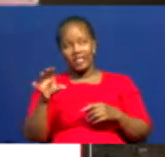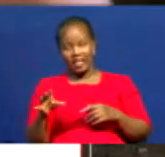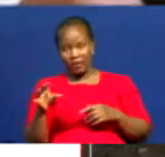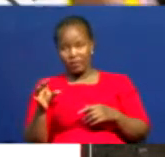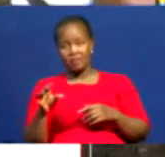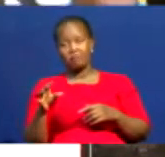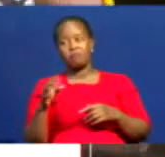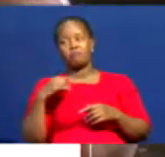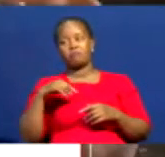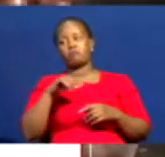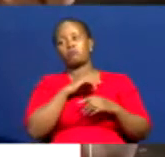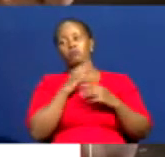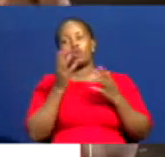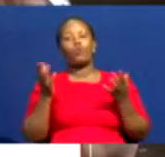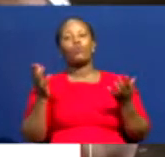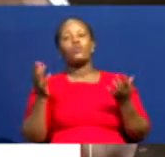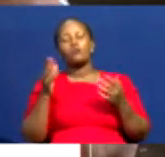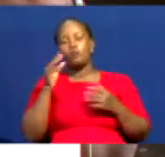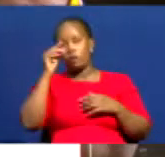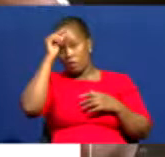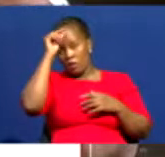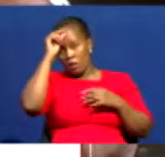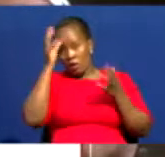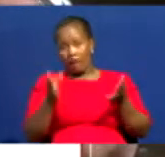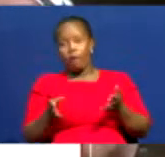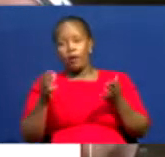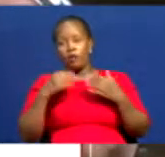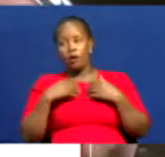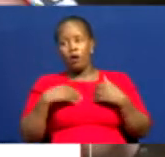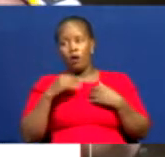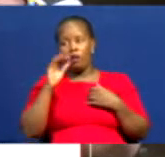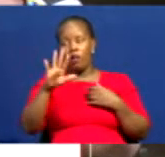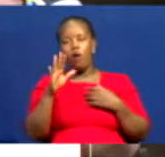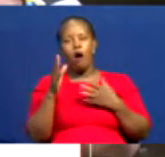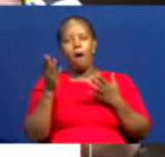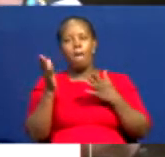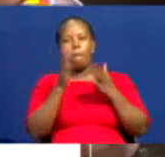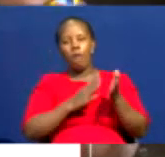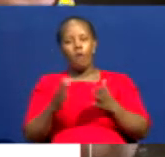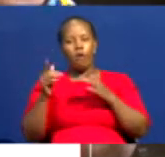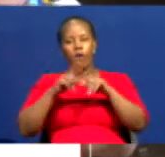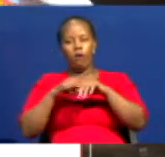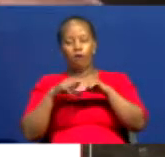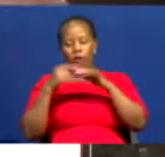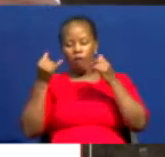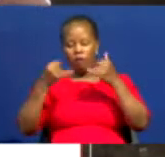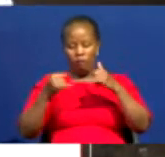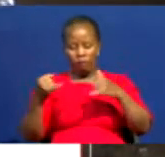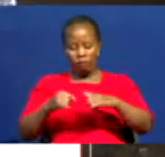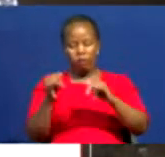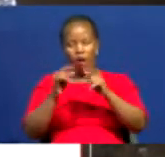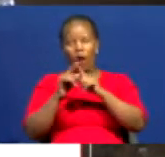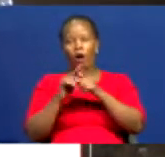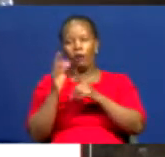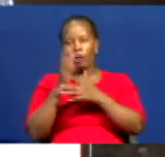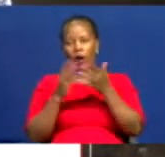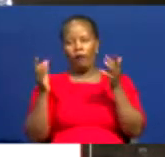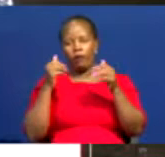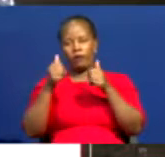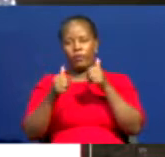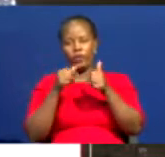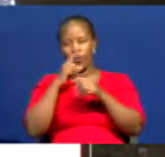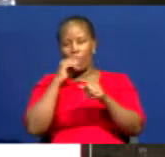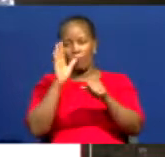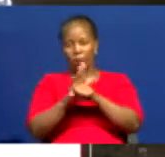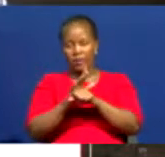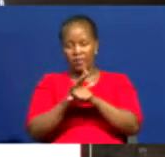because we already have, government also gave us a few NPR, implemented that, something he promised in